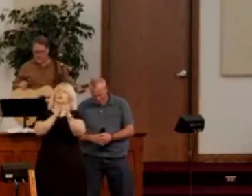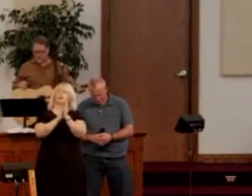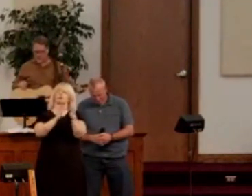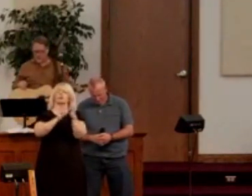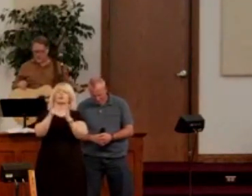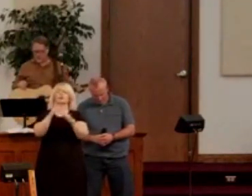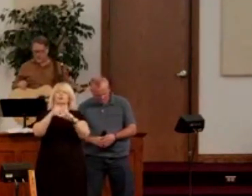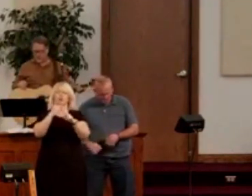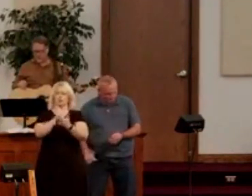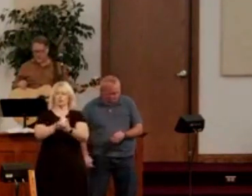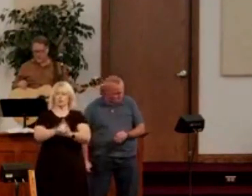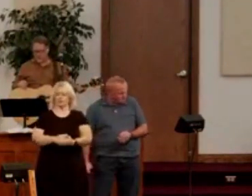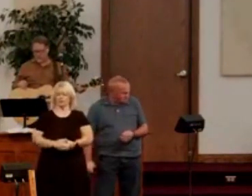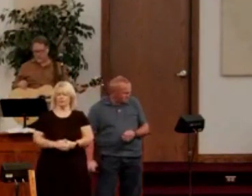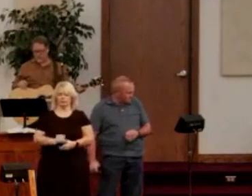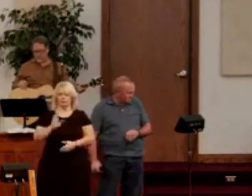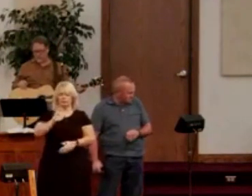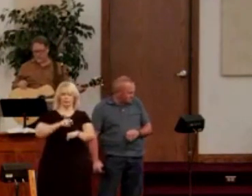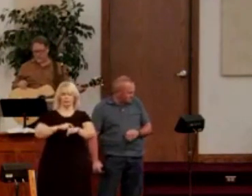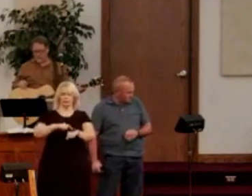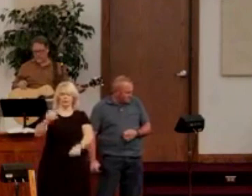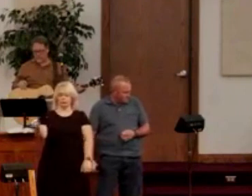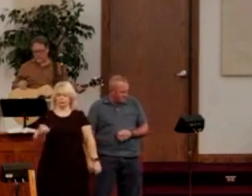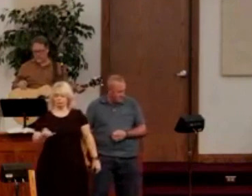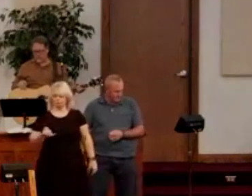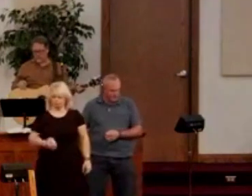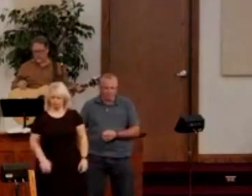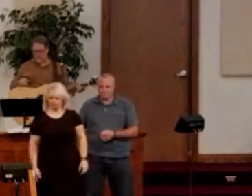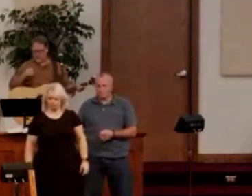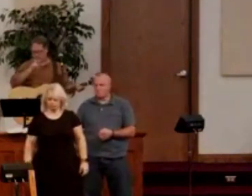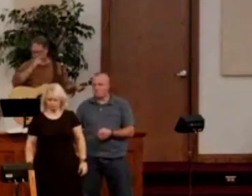Jesus' name. Amen. This is your time to respond.